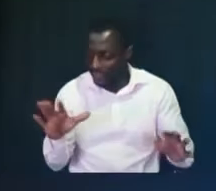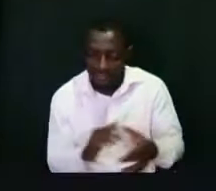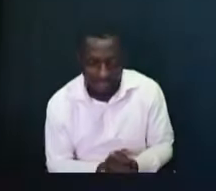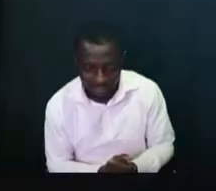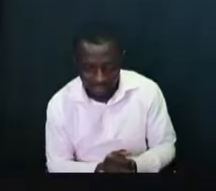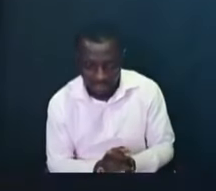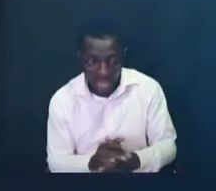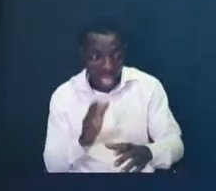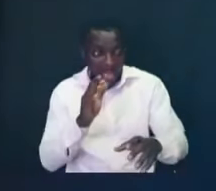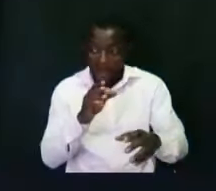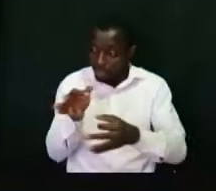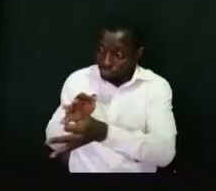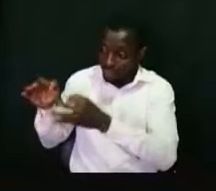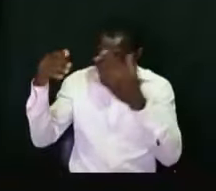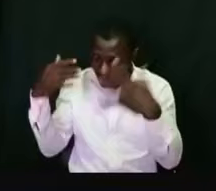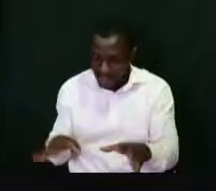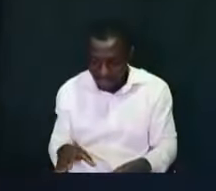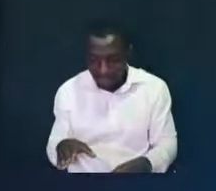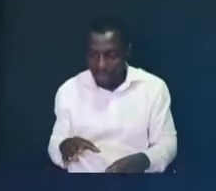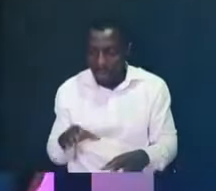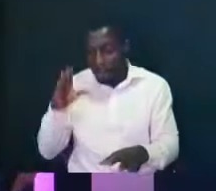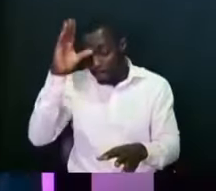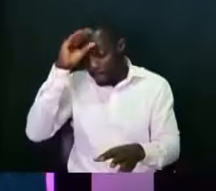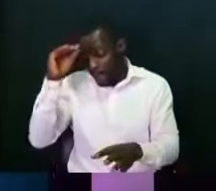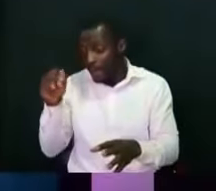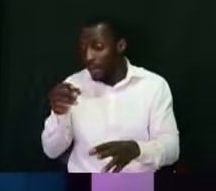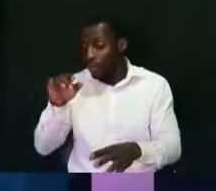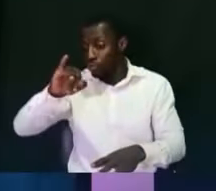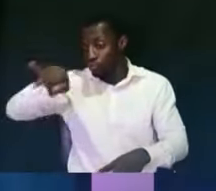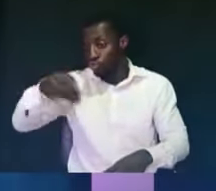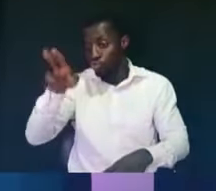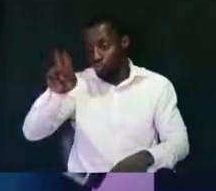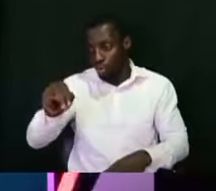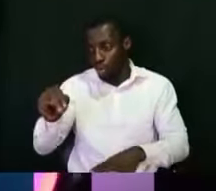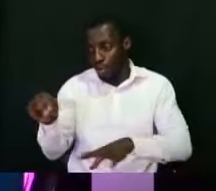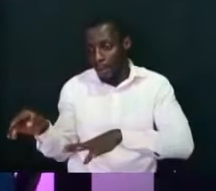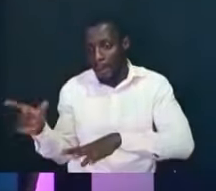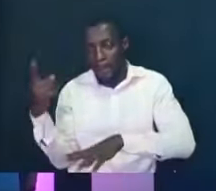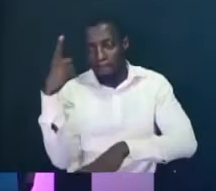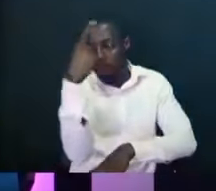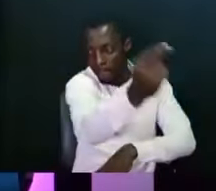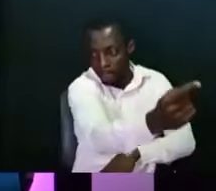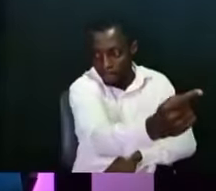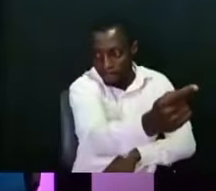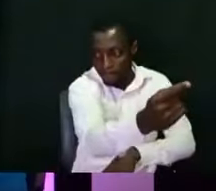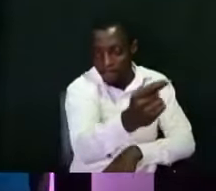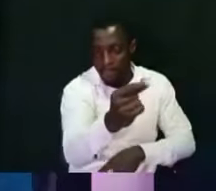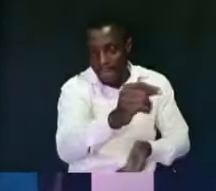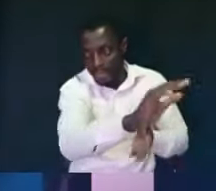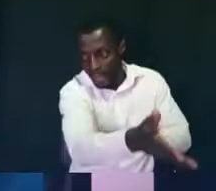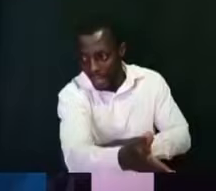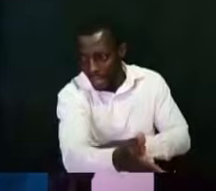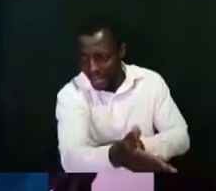left, if okoye no, you have not sold liquor in this town. Yenton insa ewokada.